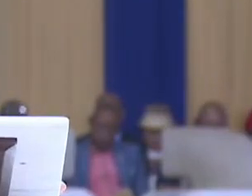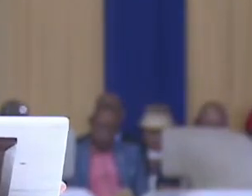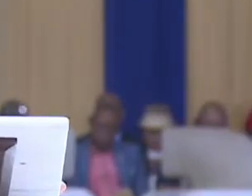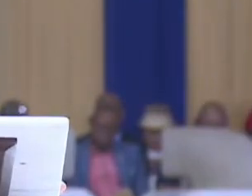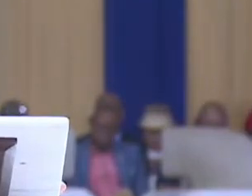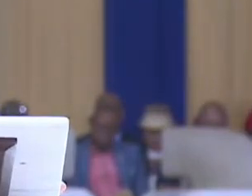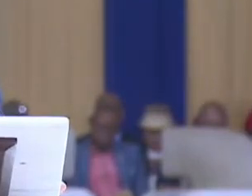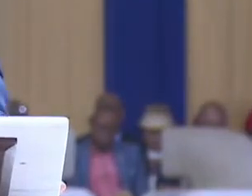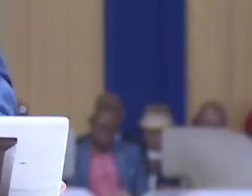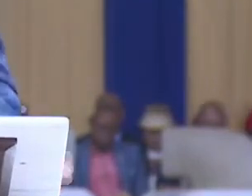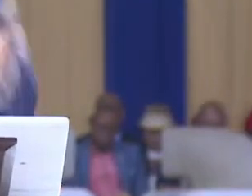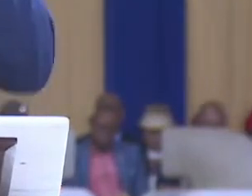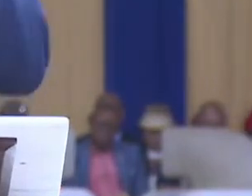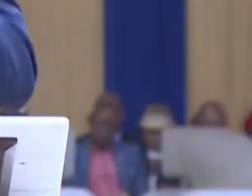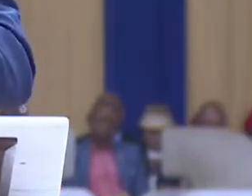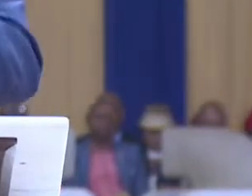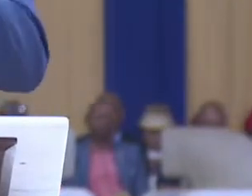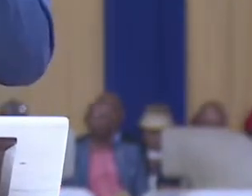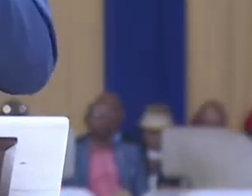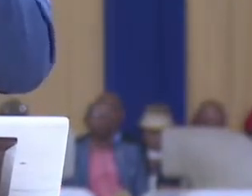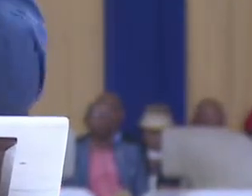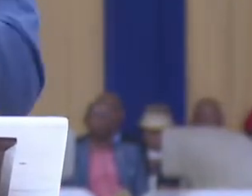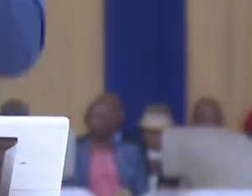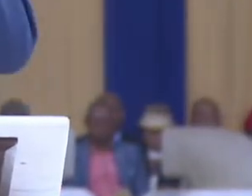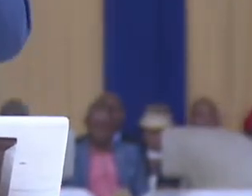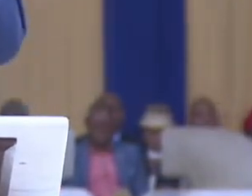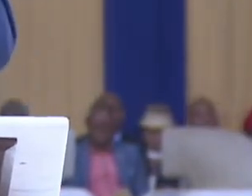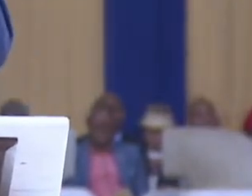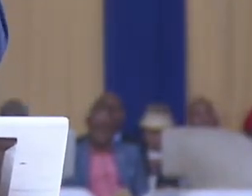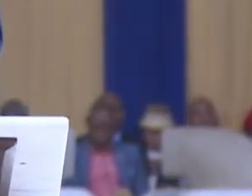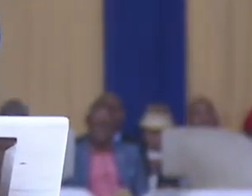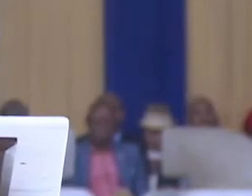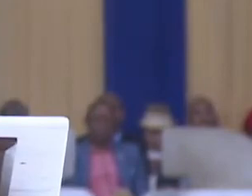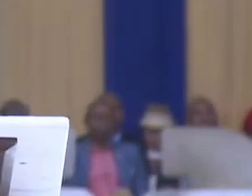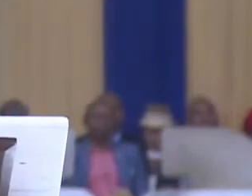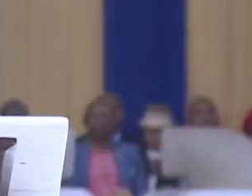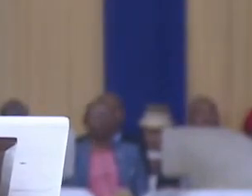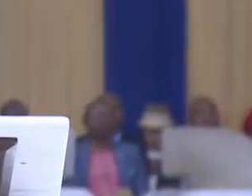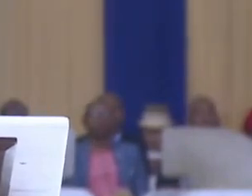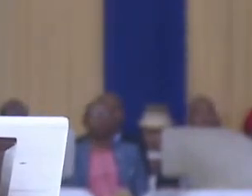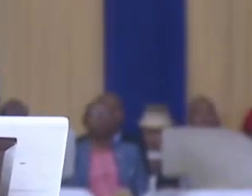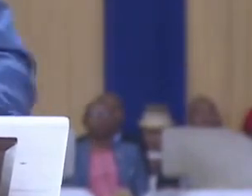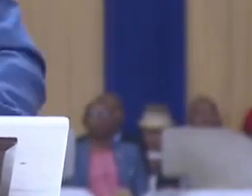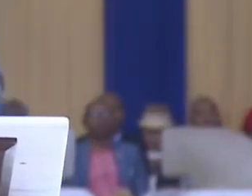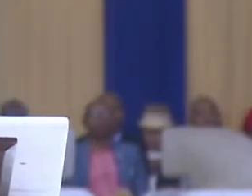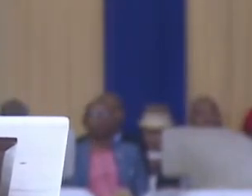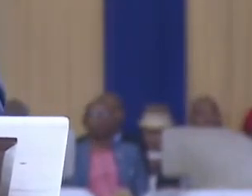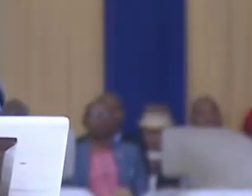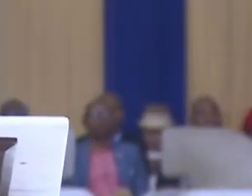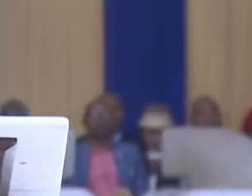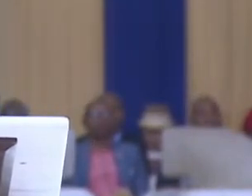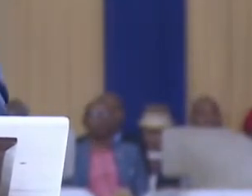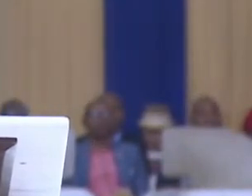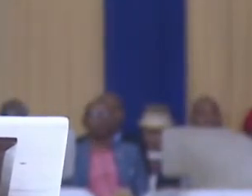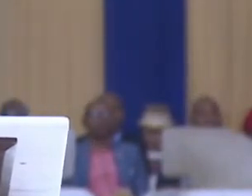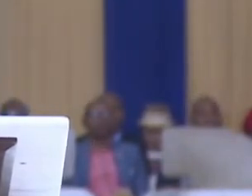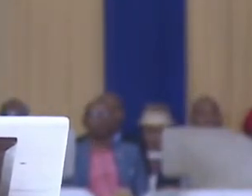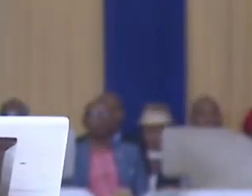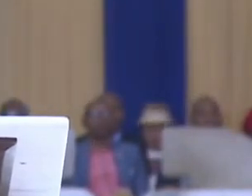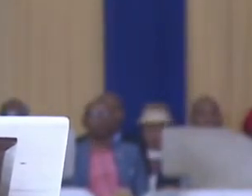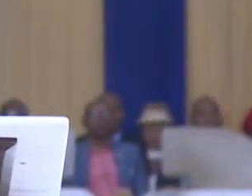20. When those who stripped Joseph of his coat of many colors,